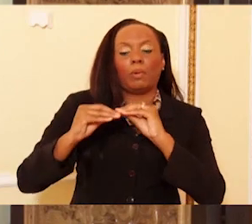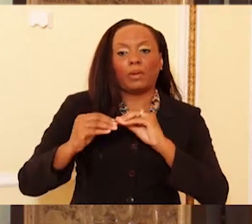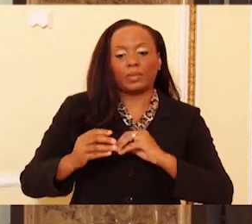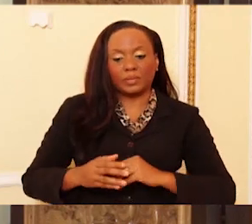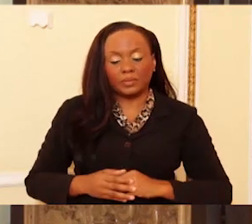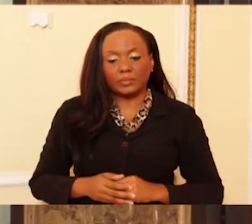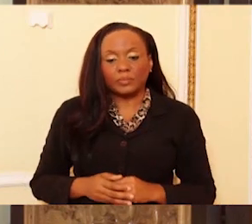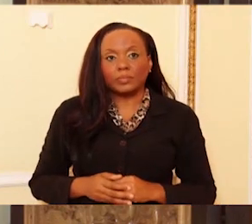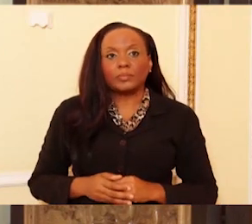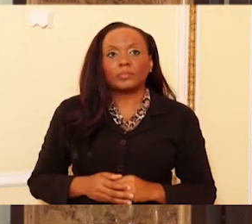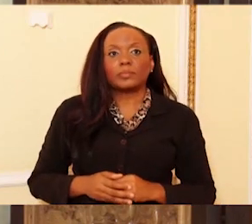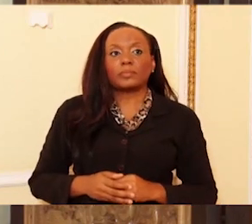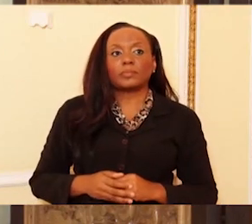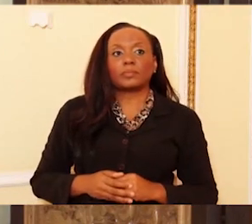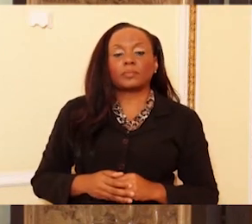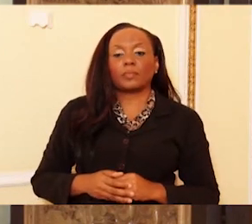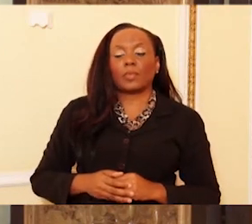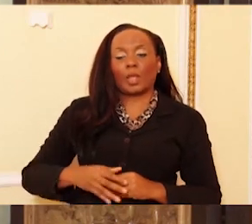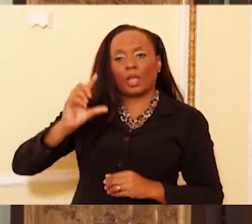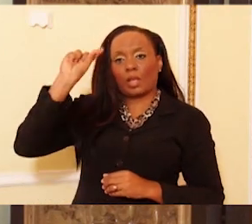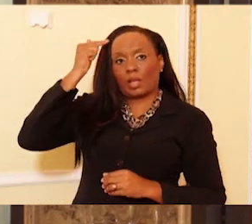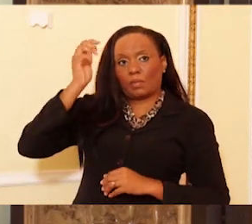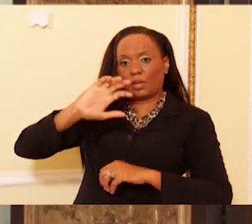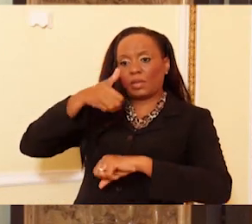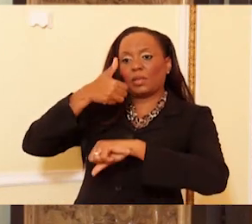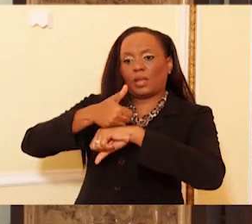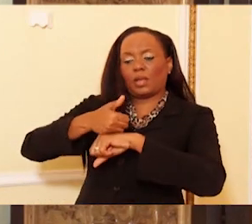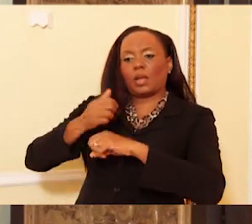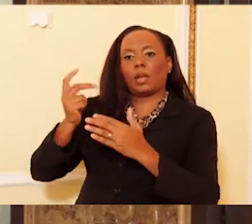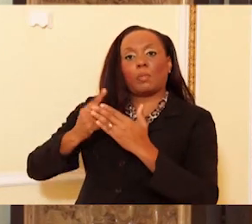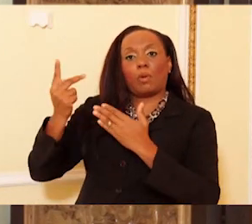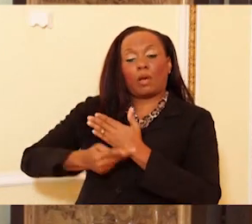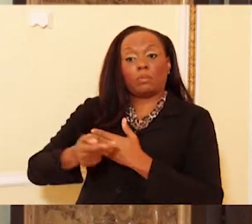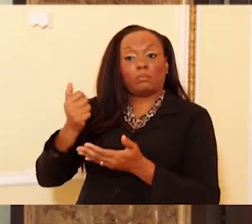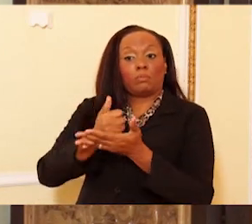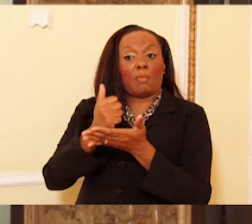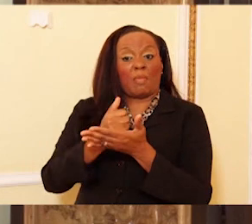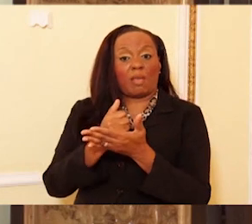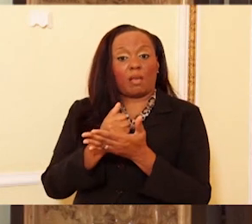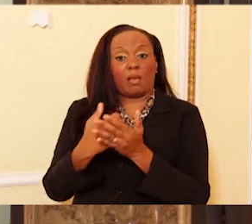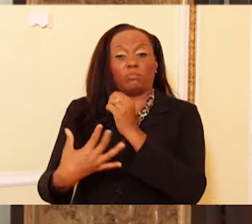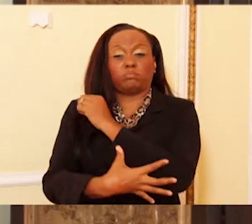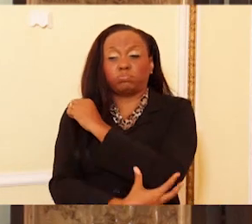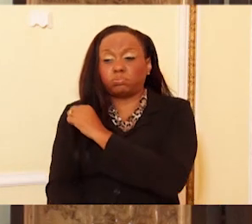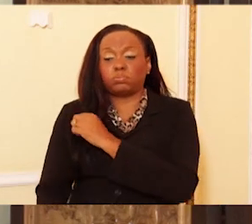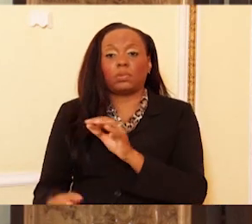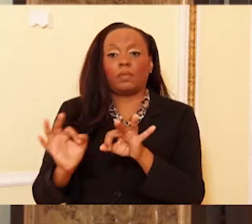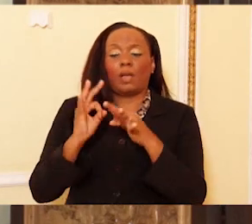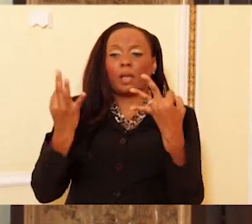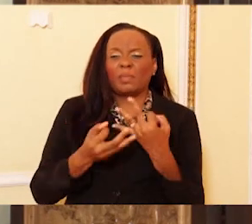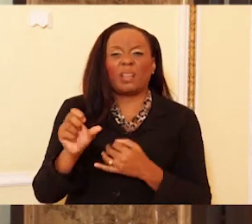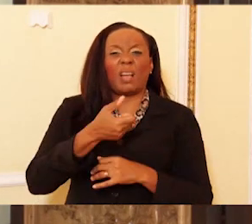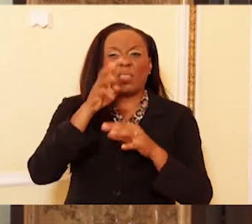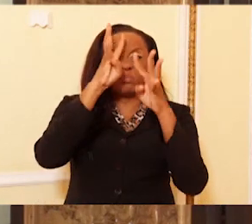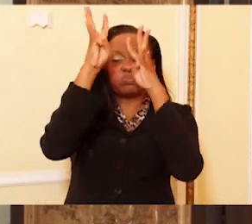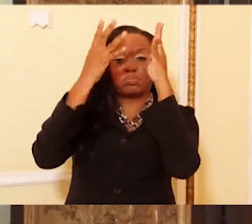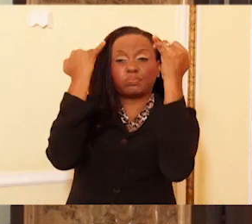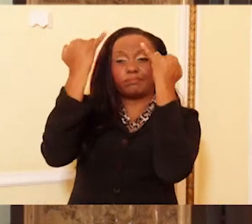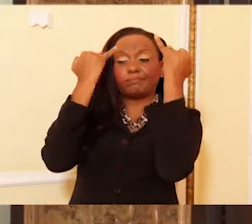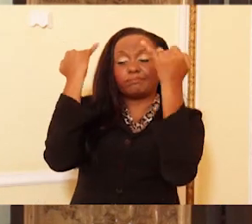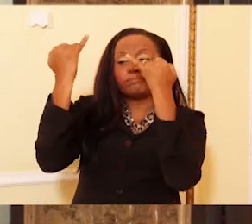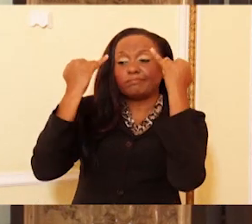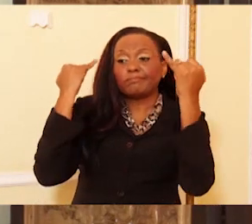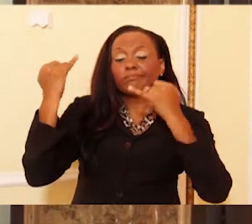government-funded Barbados Vulnerable Family Survival Programme and other amazing initiatives being organised by many other